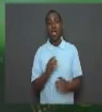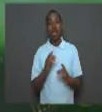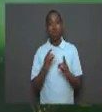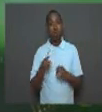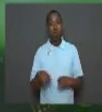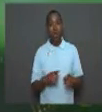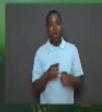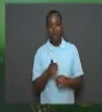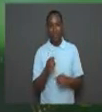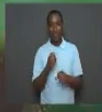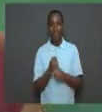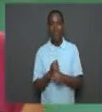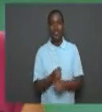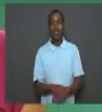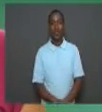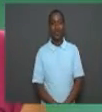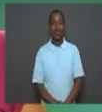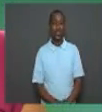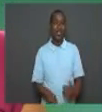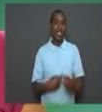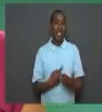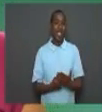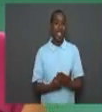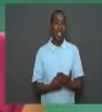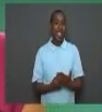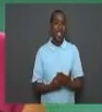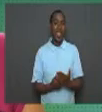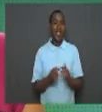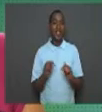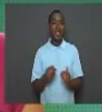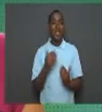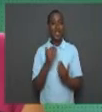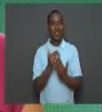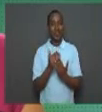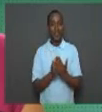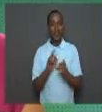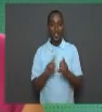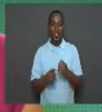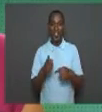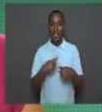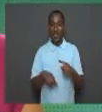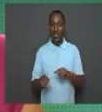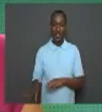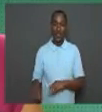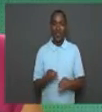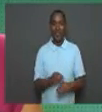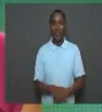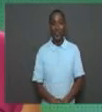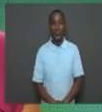the way you did. That brings us to the end of our lesson,